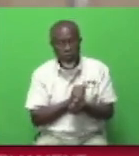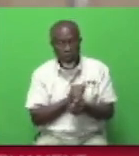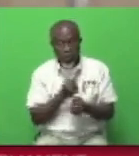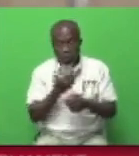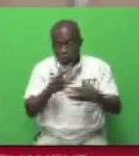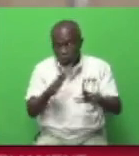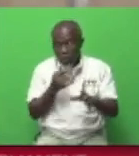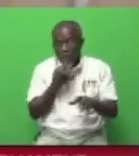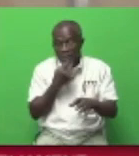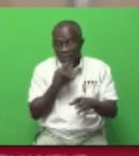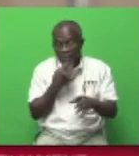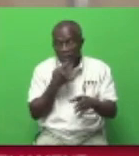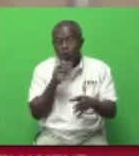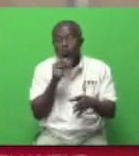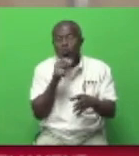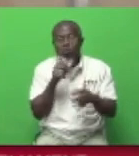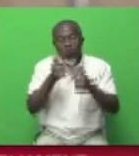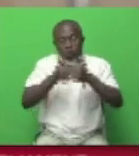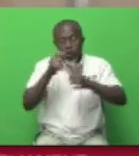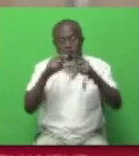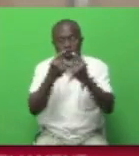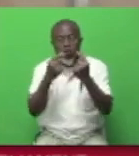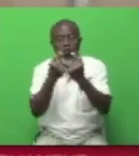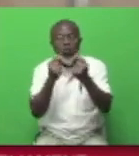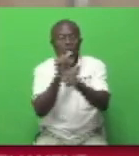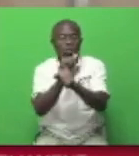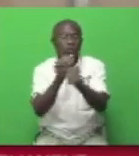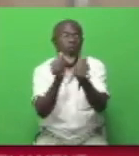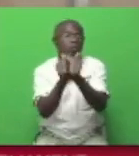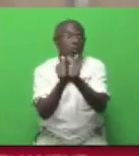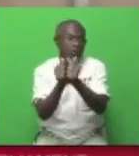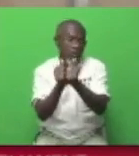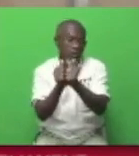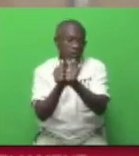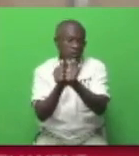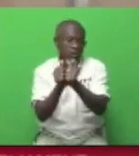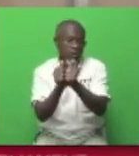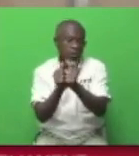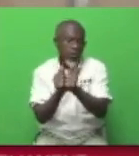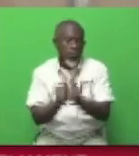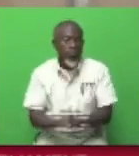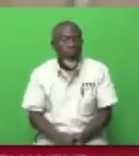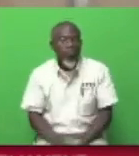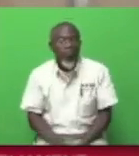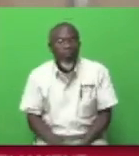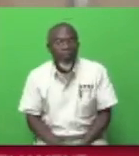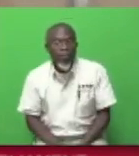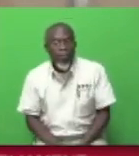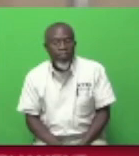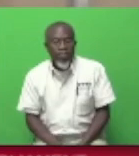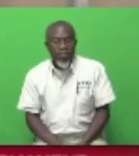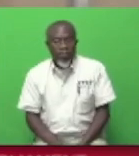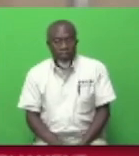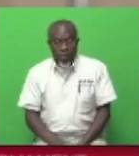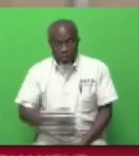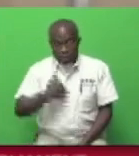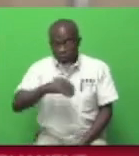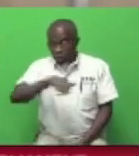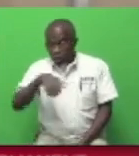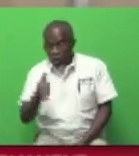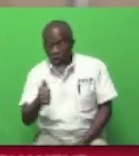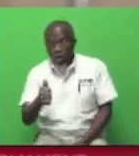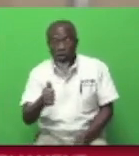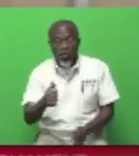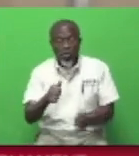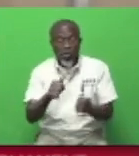of the partner stakeholders that this unit particularly works with. Mr. Vice President, there are also several